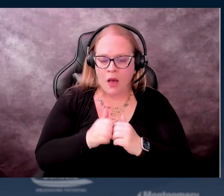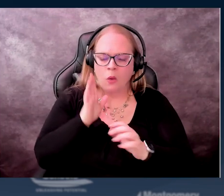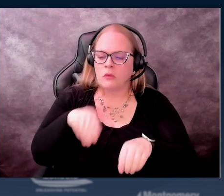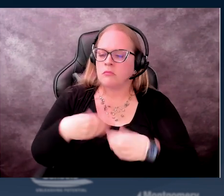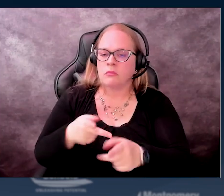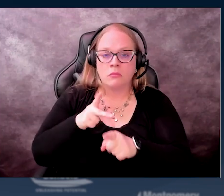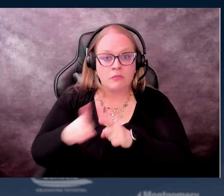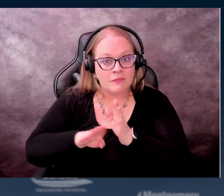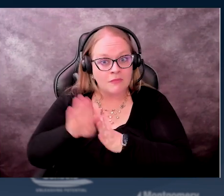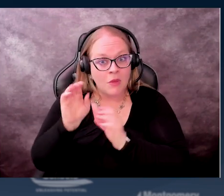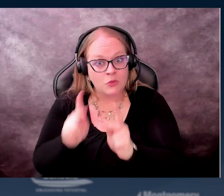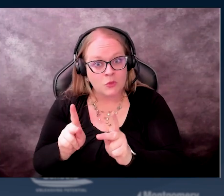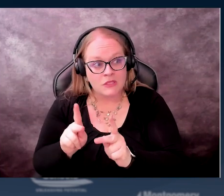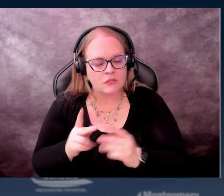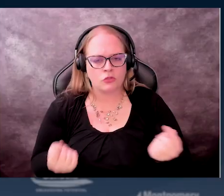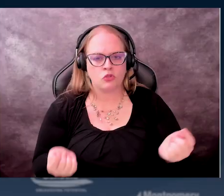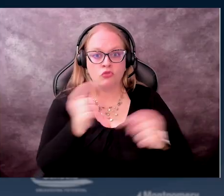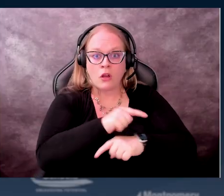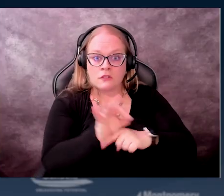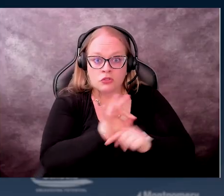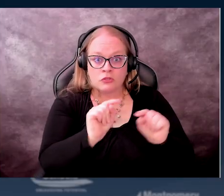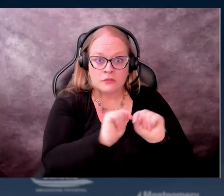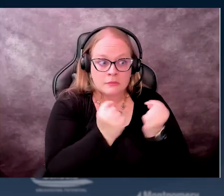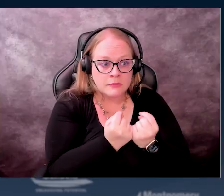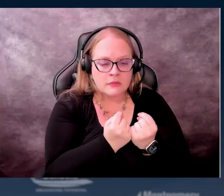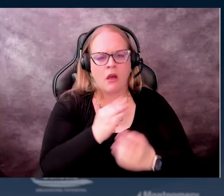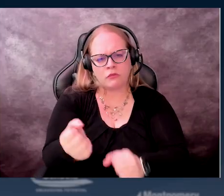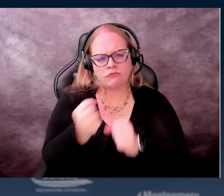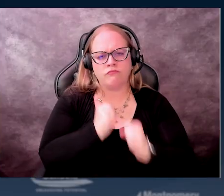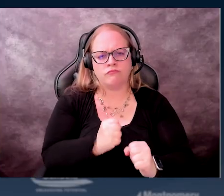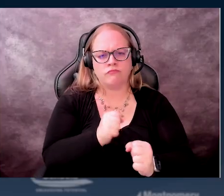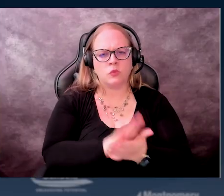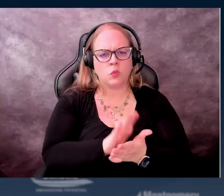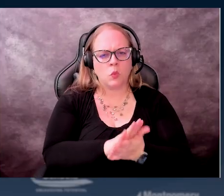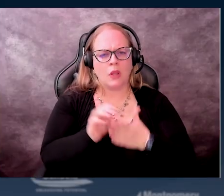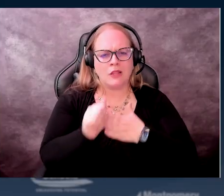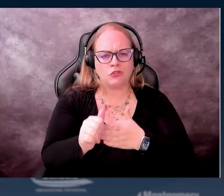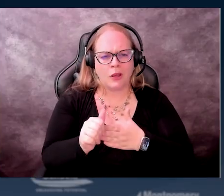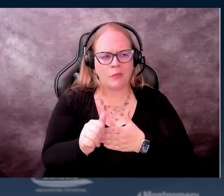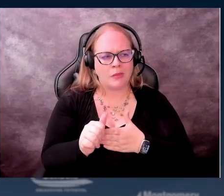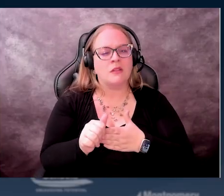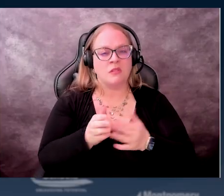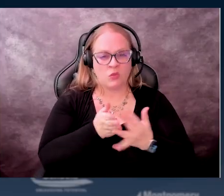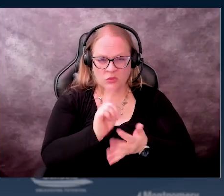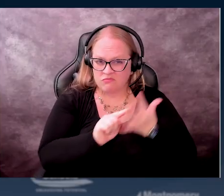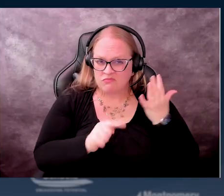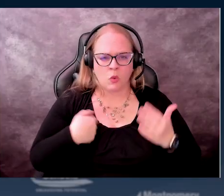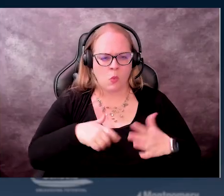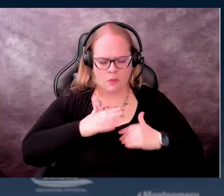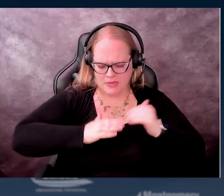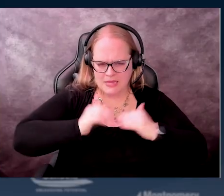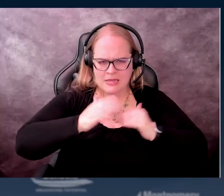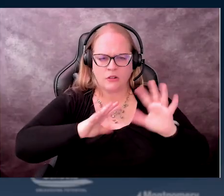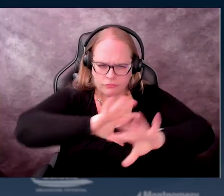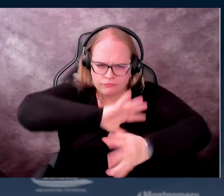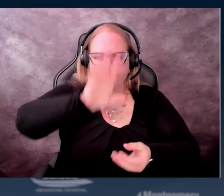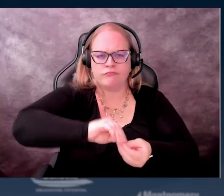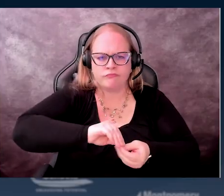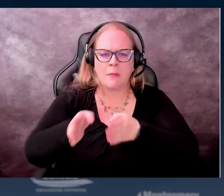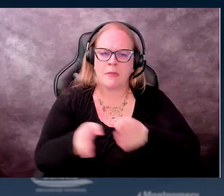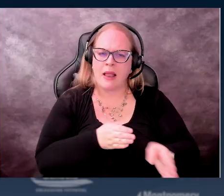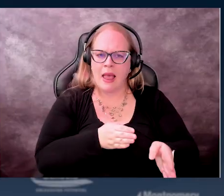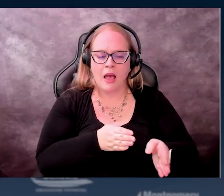opportunities, cross-functional teams, and strong school leadership, we're building a comprehensive plan that ensures consistency